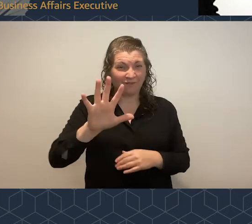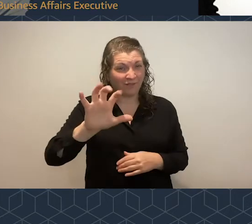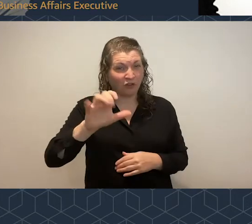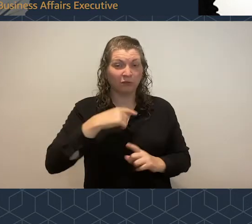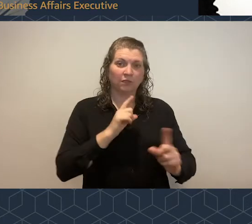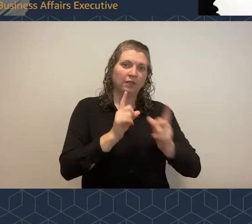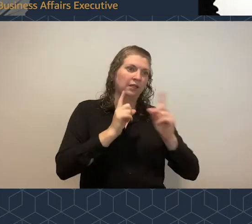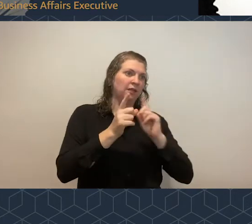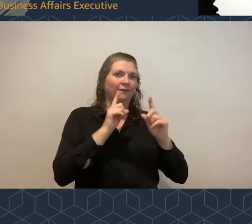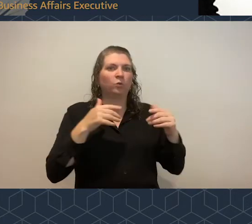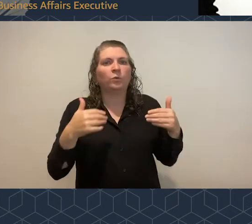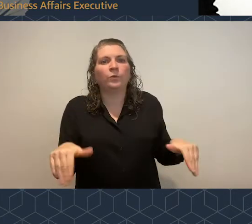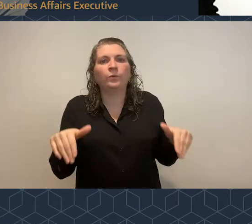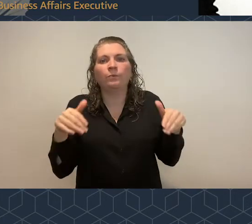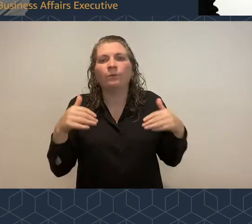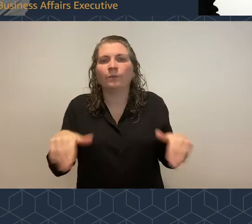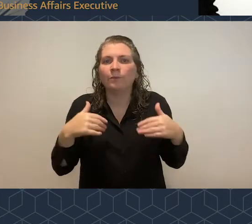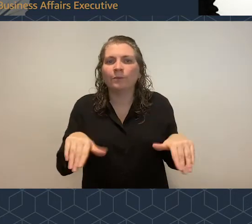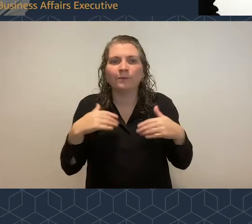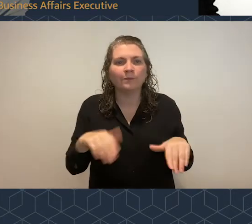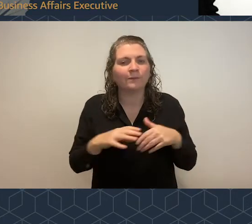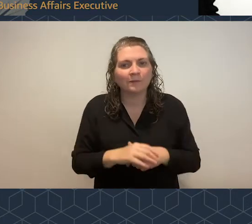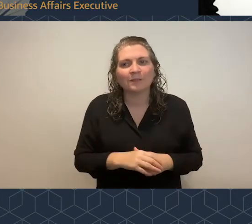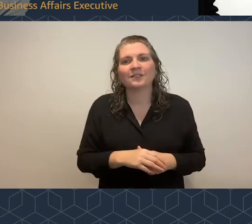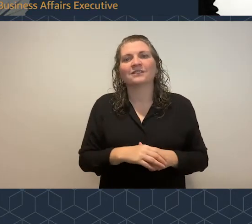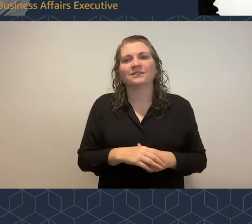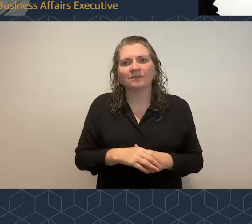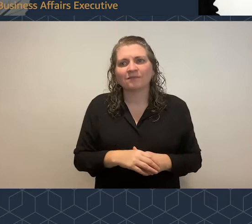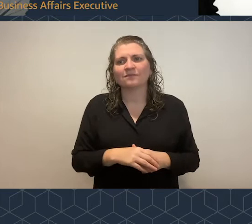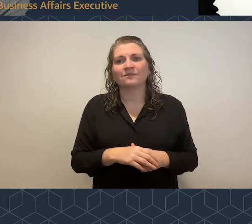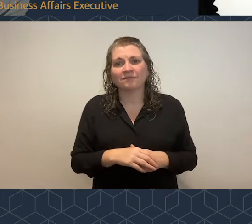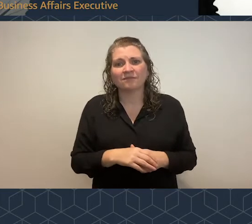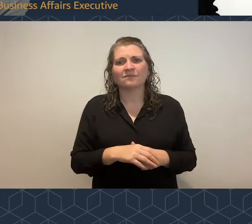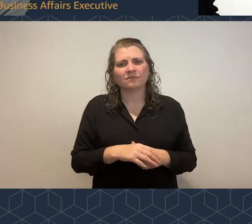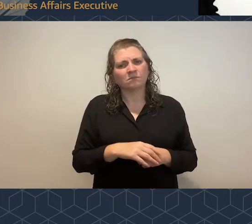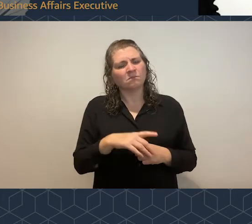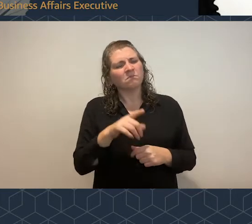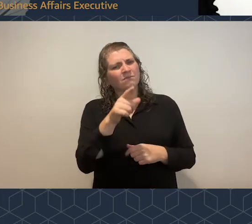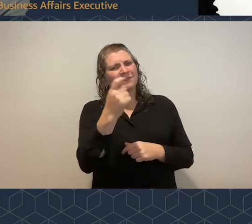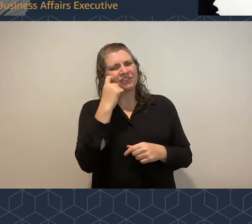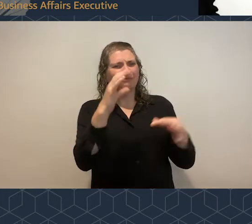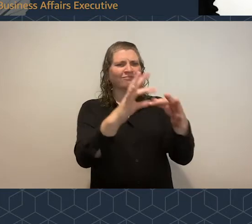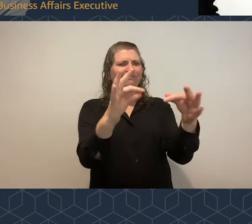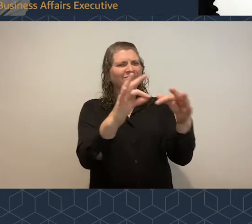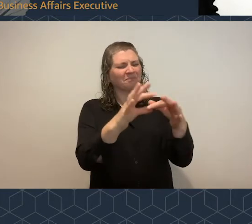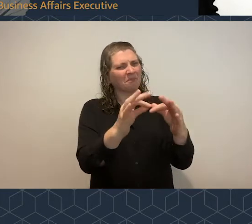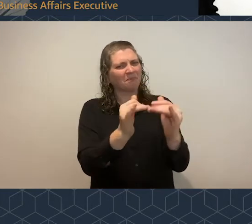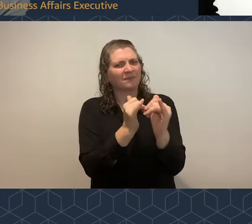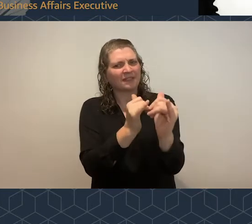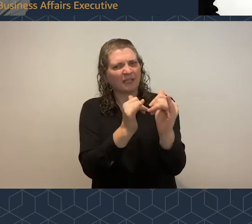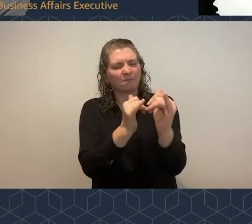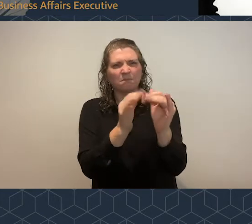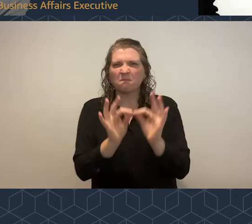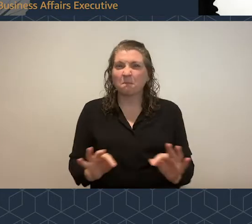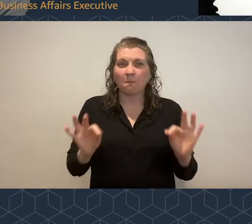final interviews plus phone screen. So I think I've done a lot of interviewing in my day at Amazon, and I love it. It's